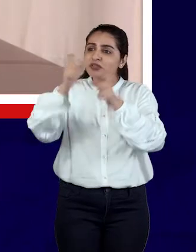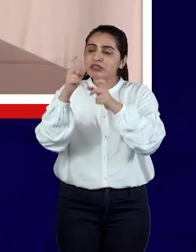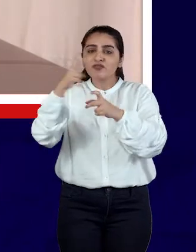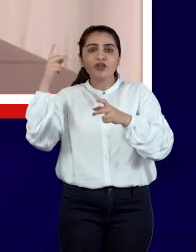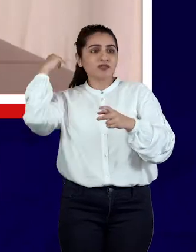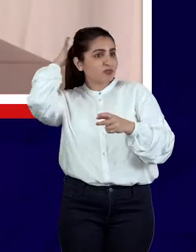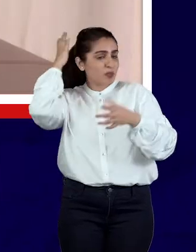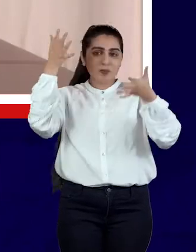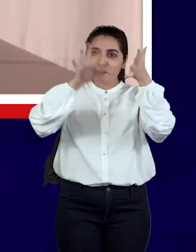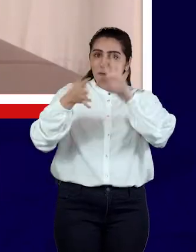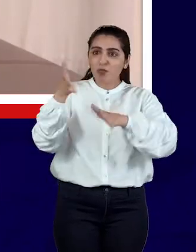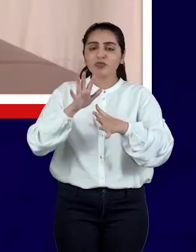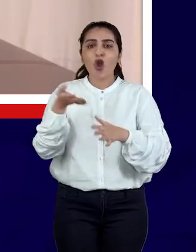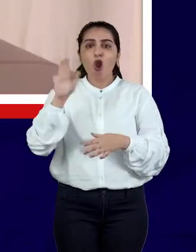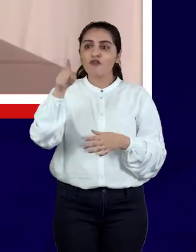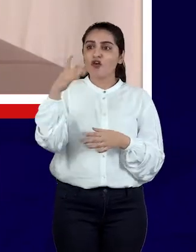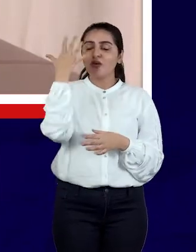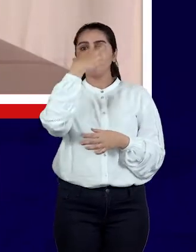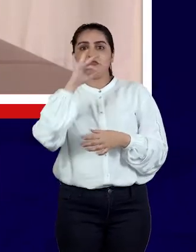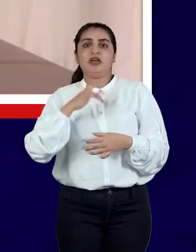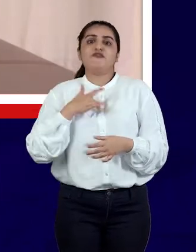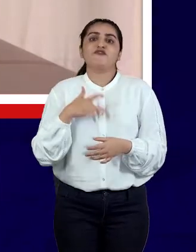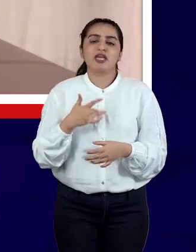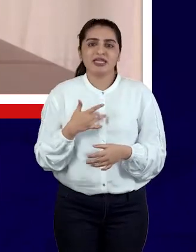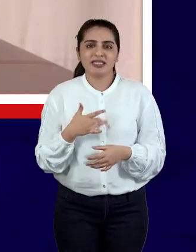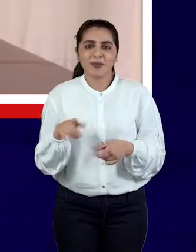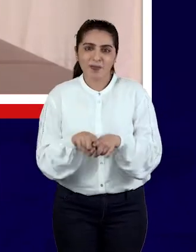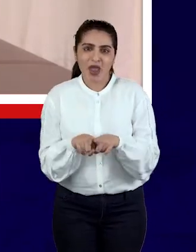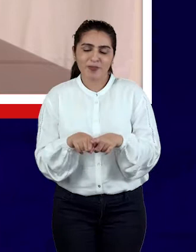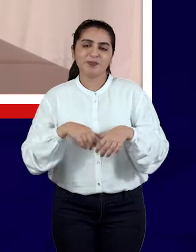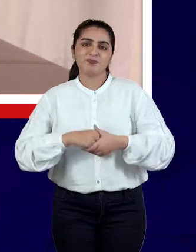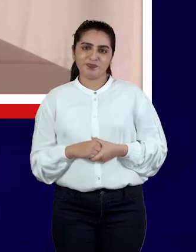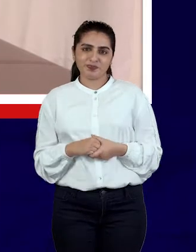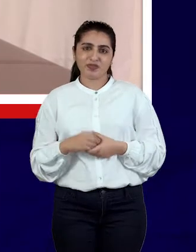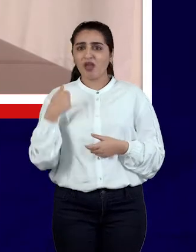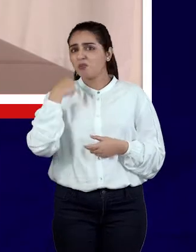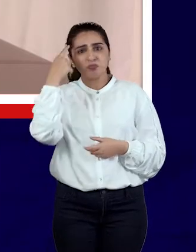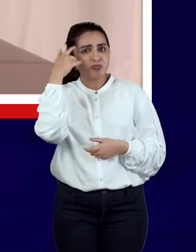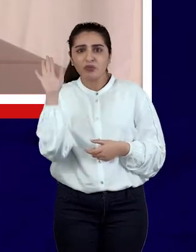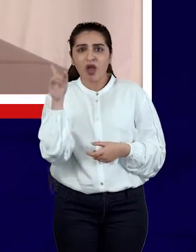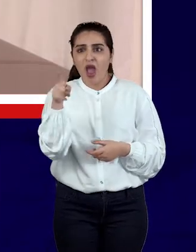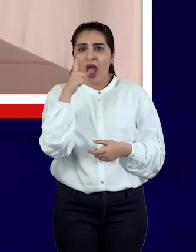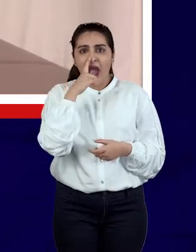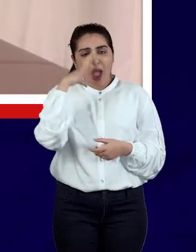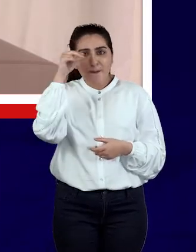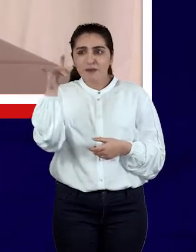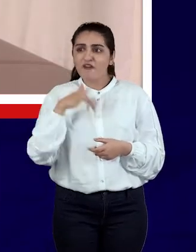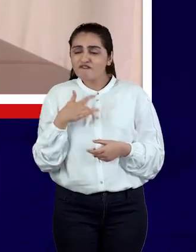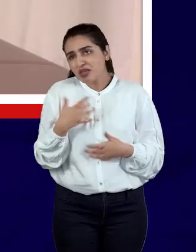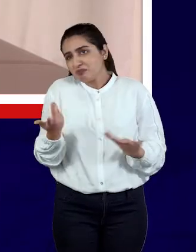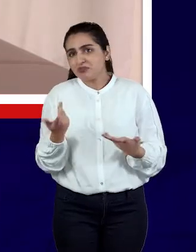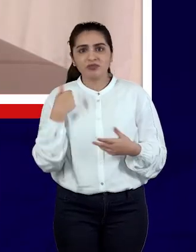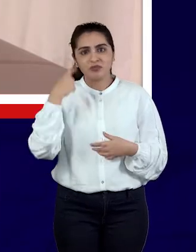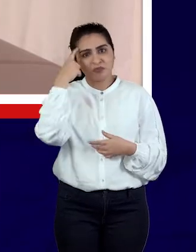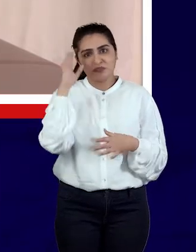hair and making beautiful hairstyles and making them feel beautiful as a result. I don't really know how my mom felt about